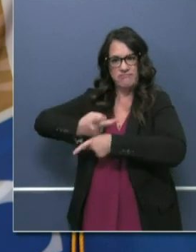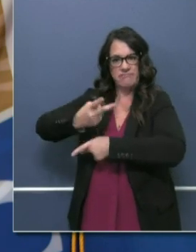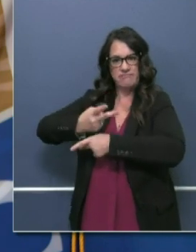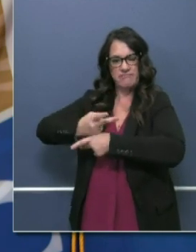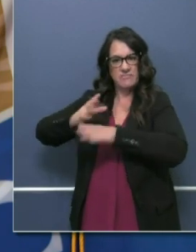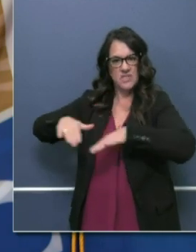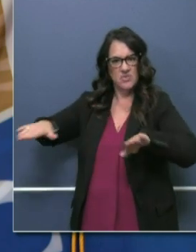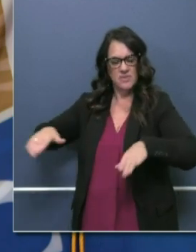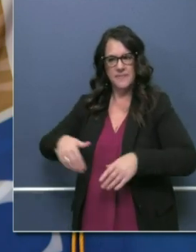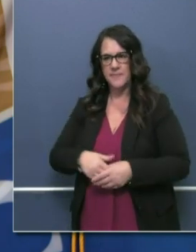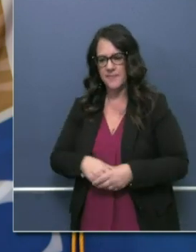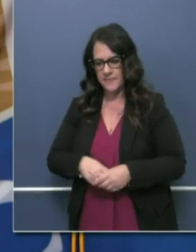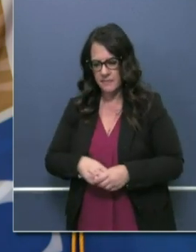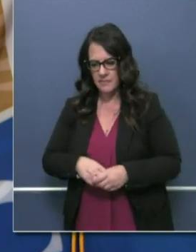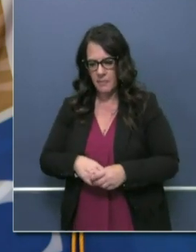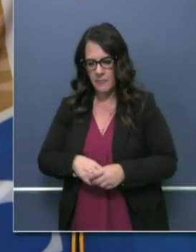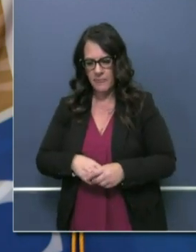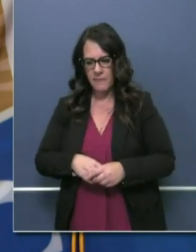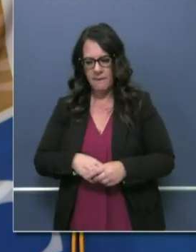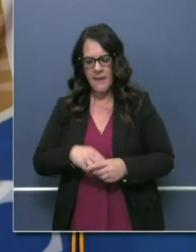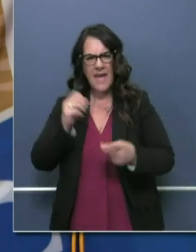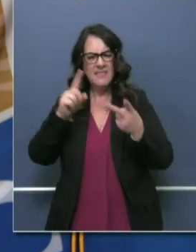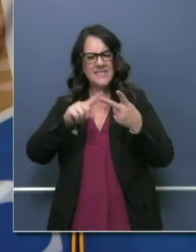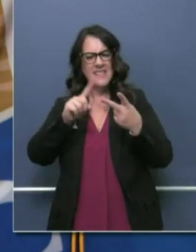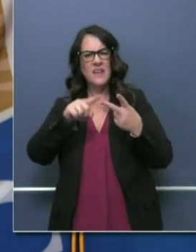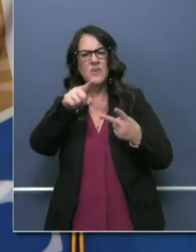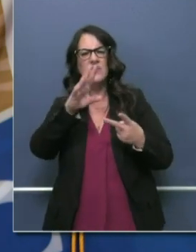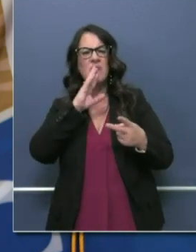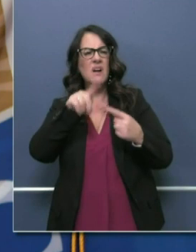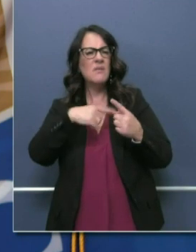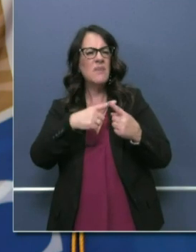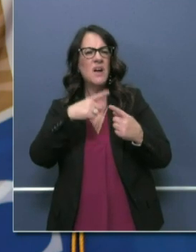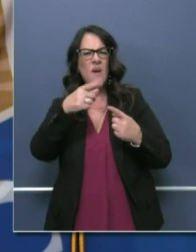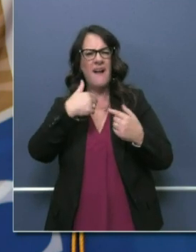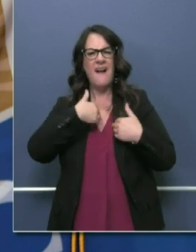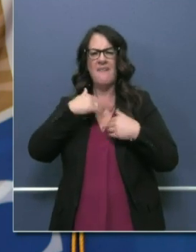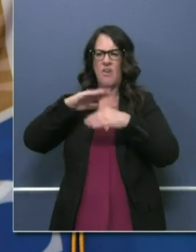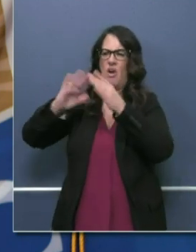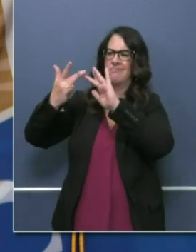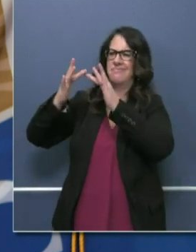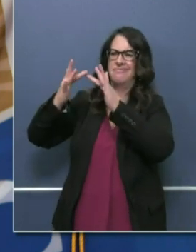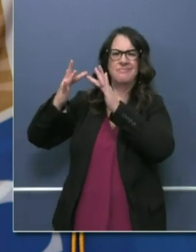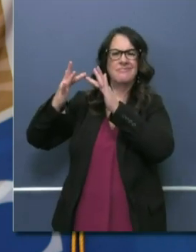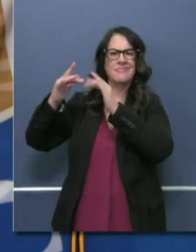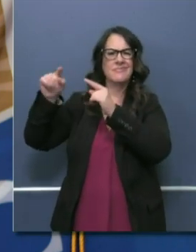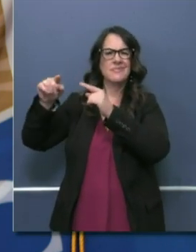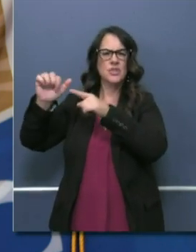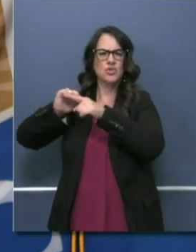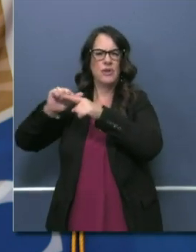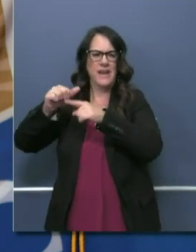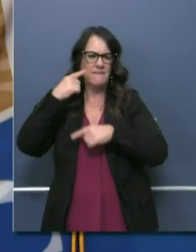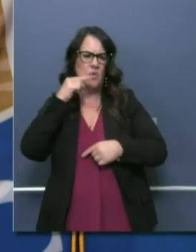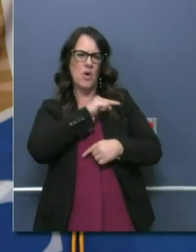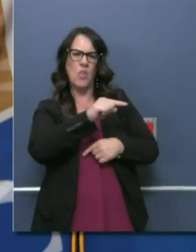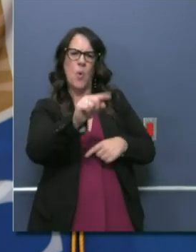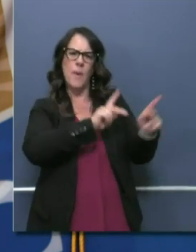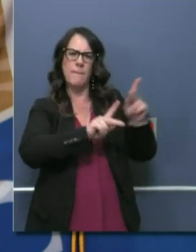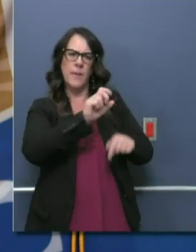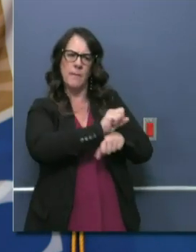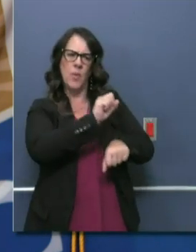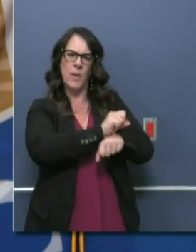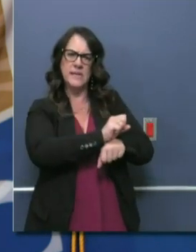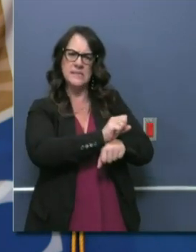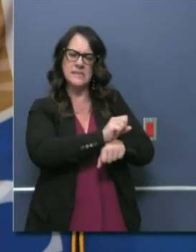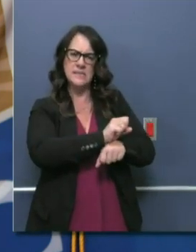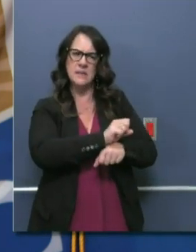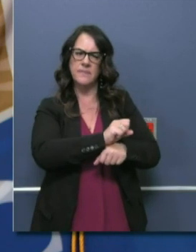this virtual training thing you have going with contact tracing. Is this another California first? If